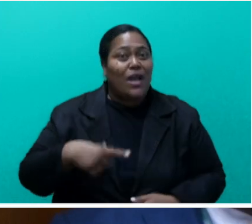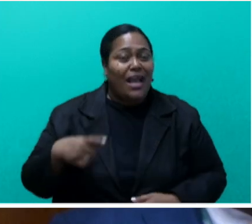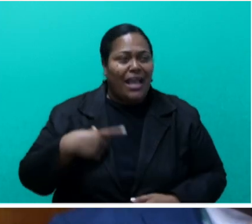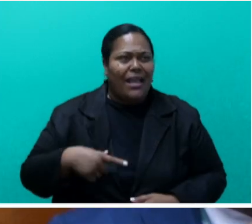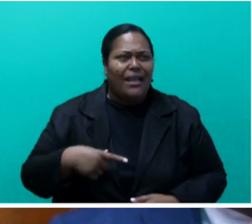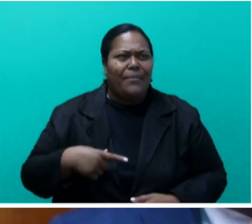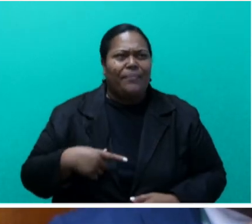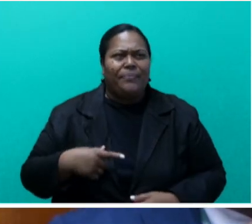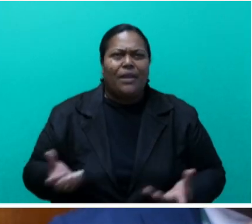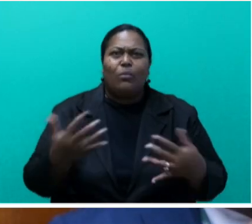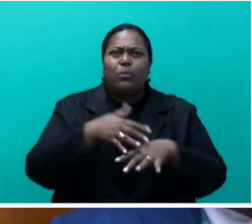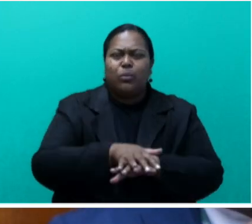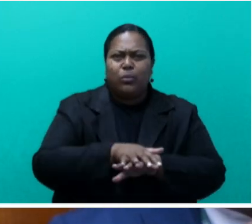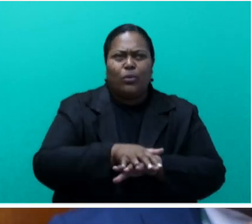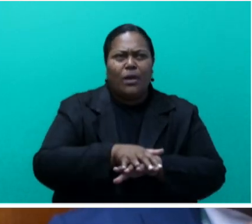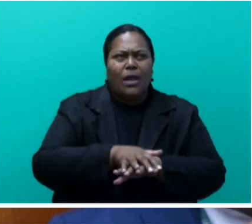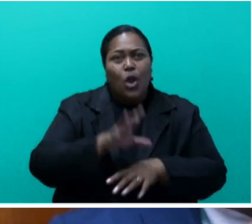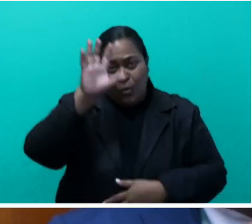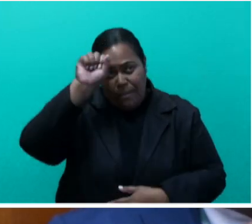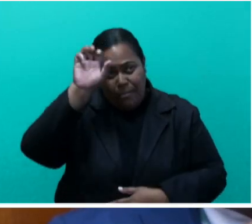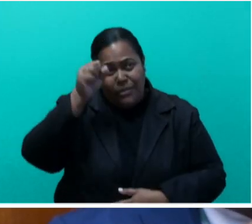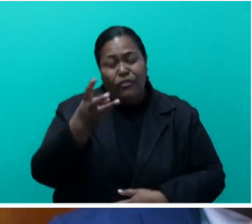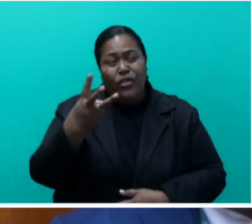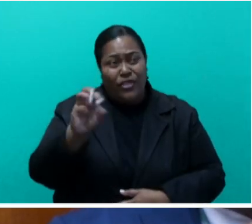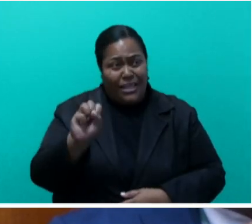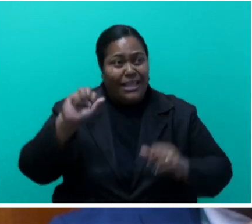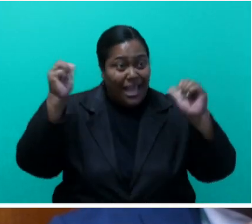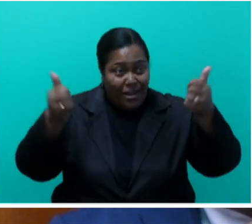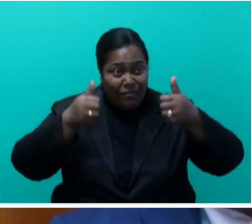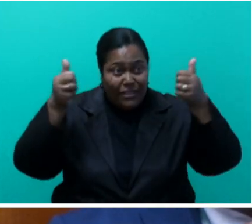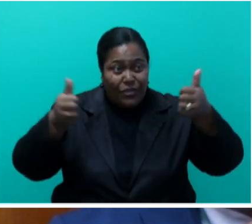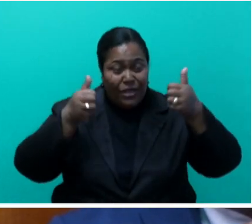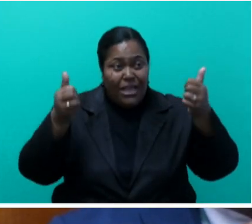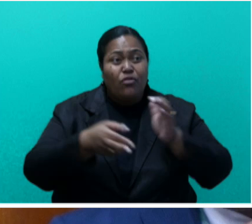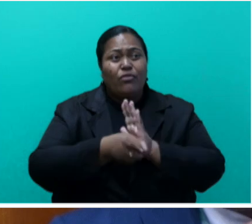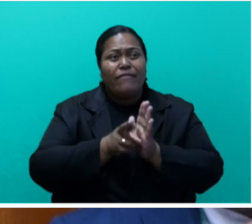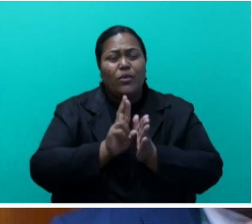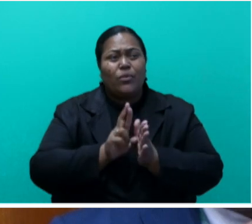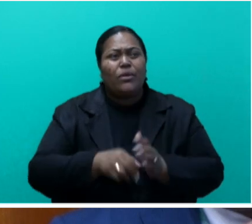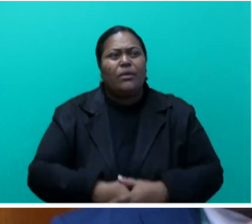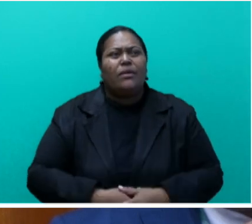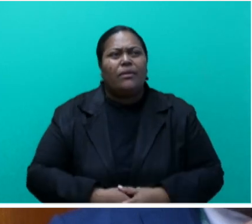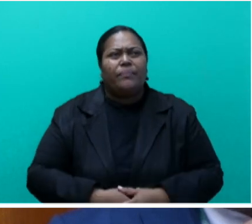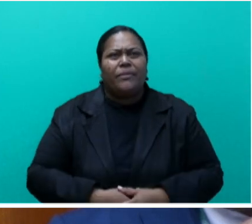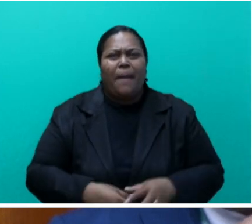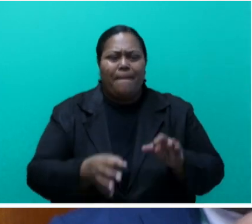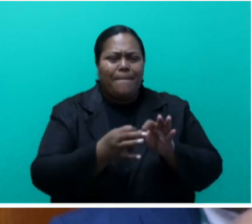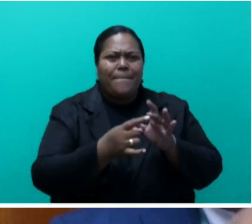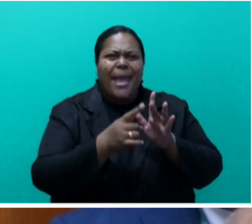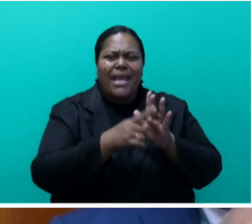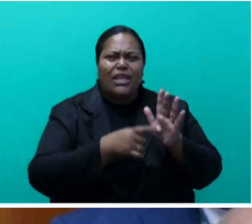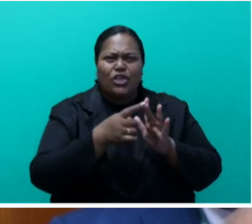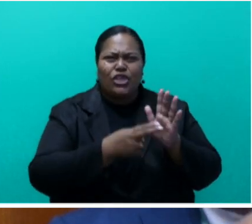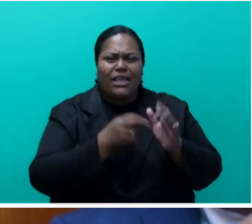global commemoration of the 30th anniversary and review of the Beijing Declaration and Platform for